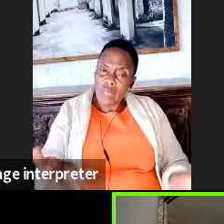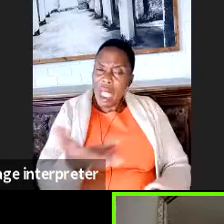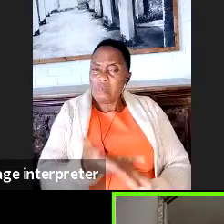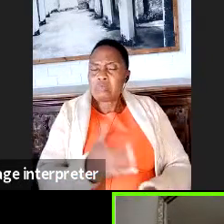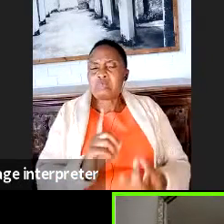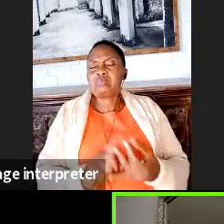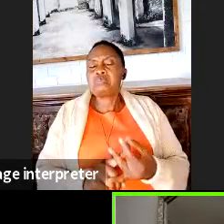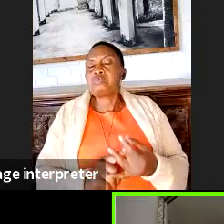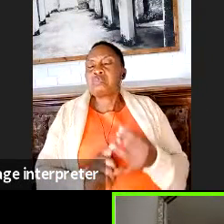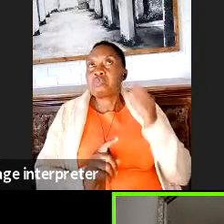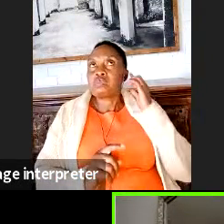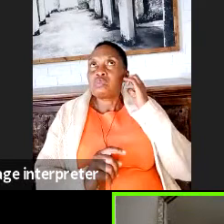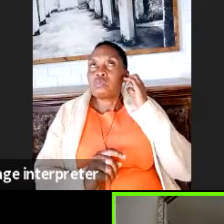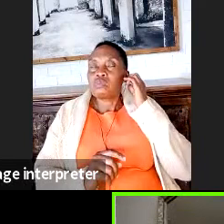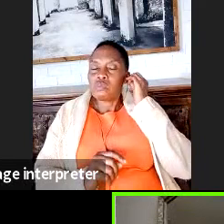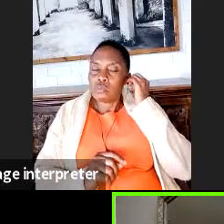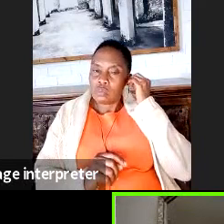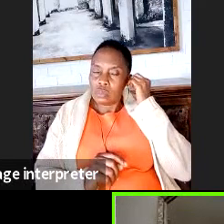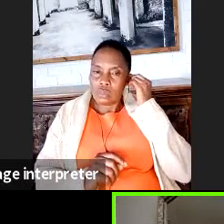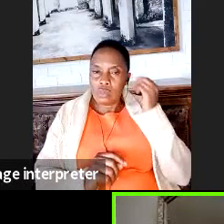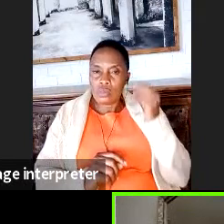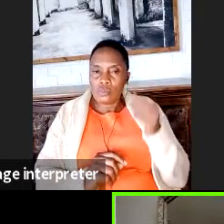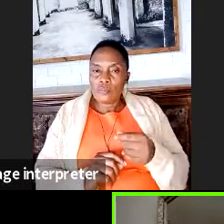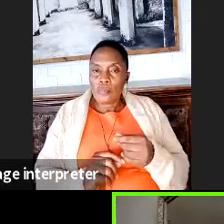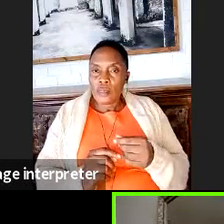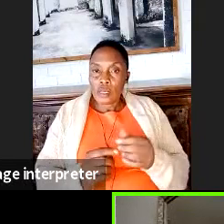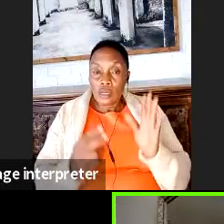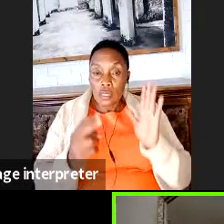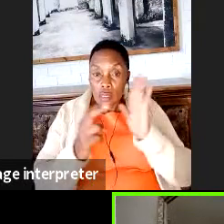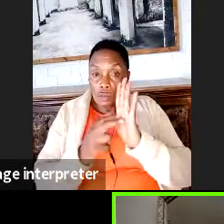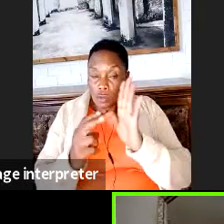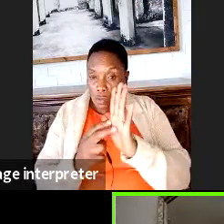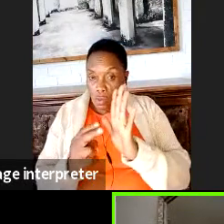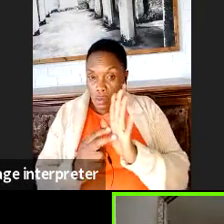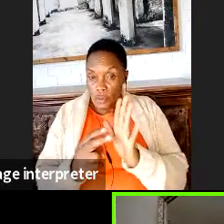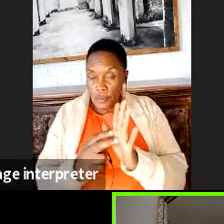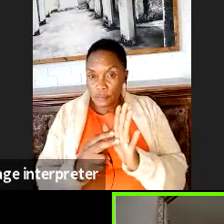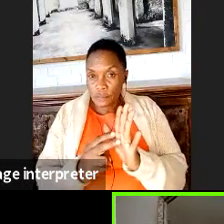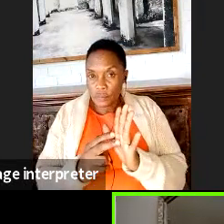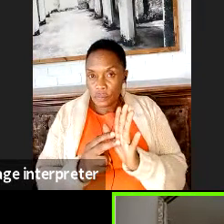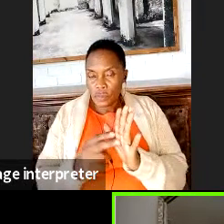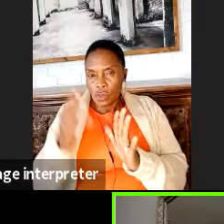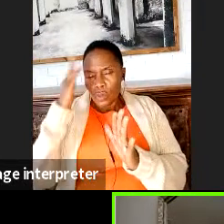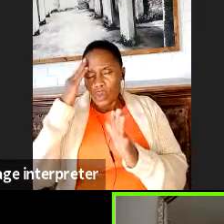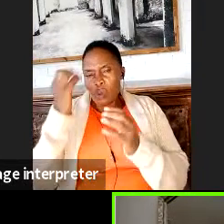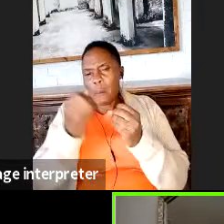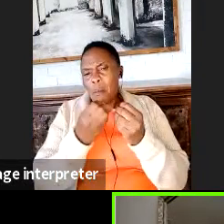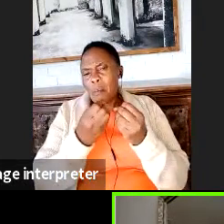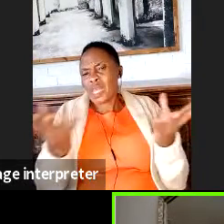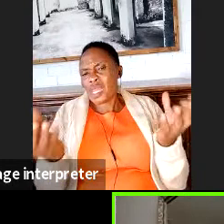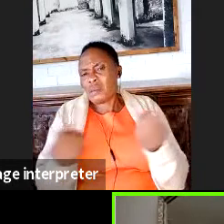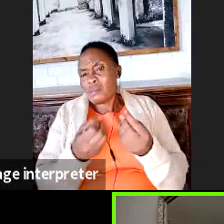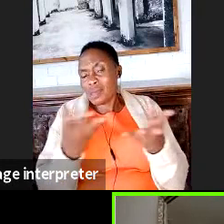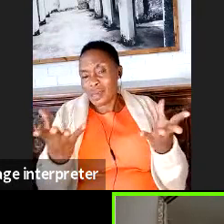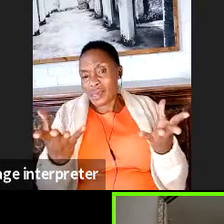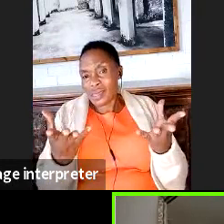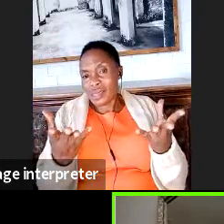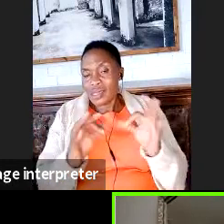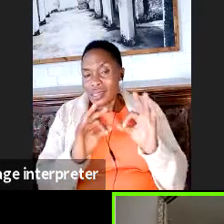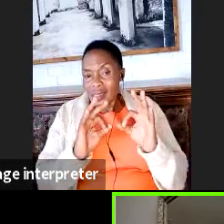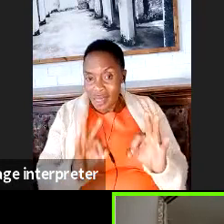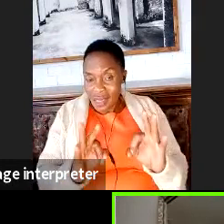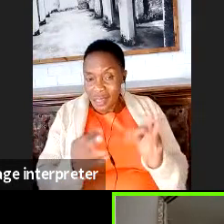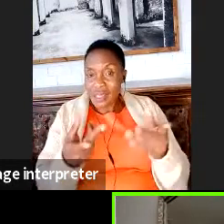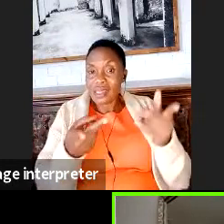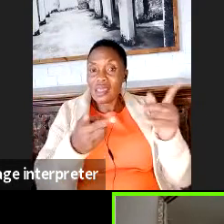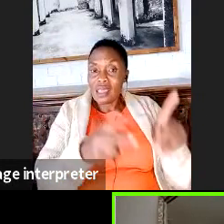Day that was just passed, and really highlighting the many intersections that exist.